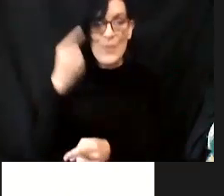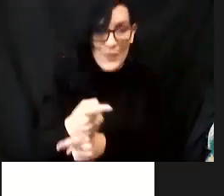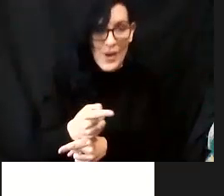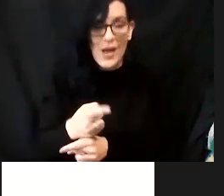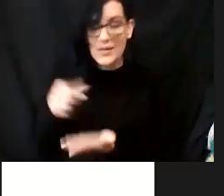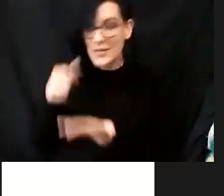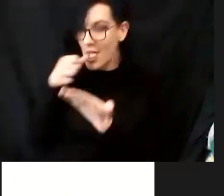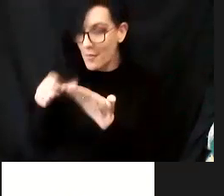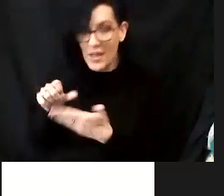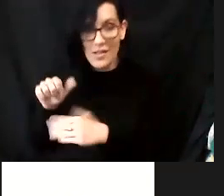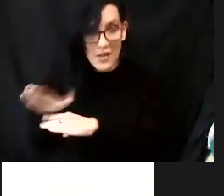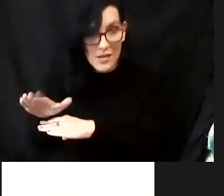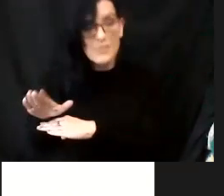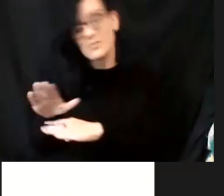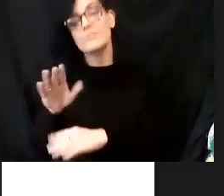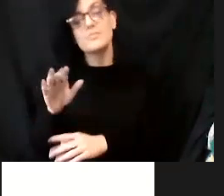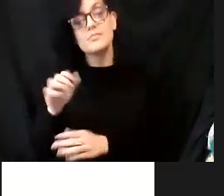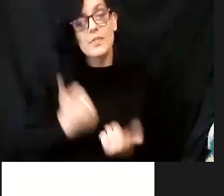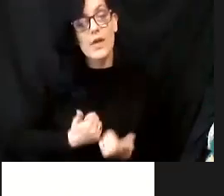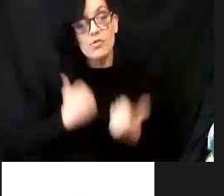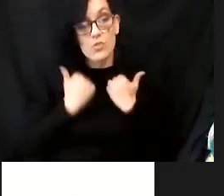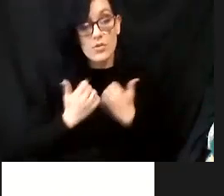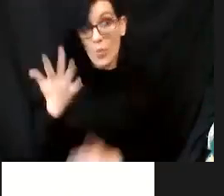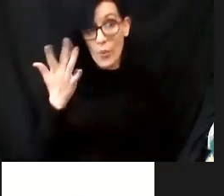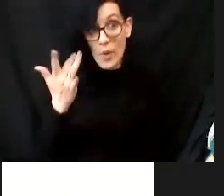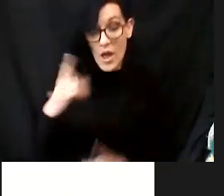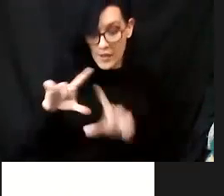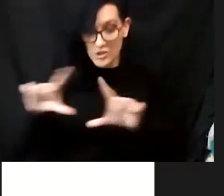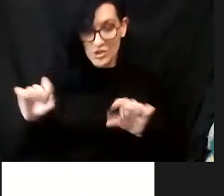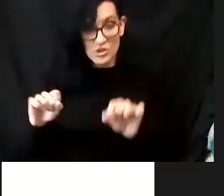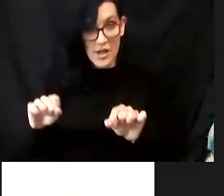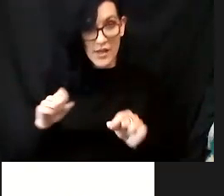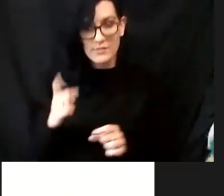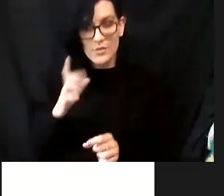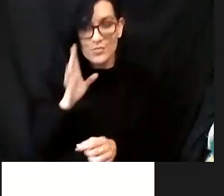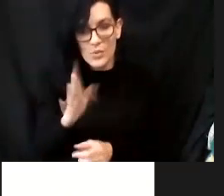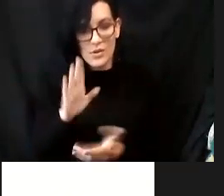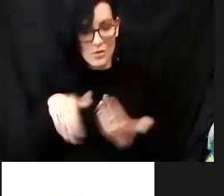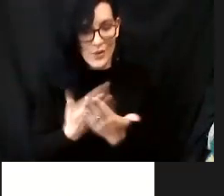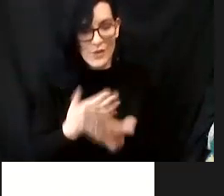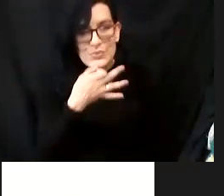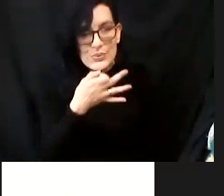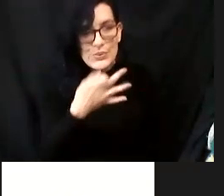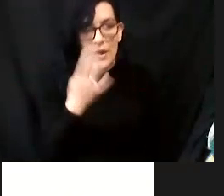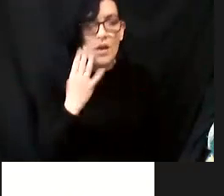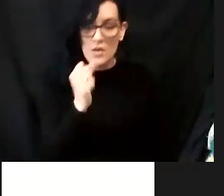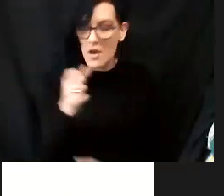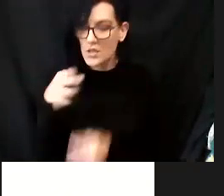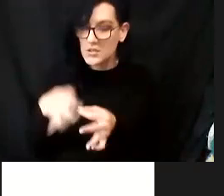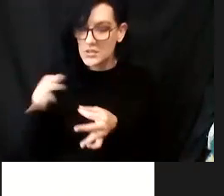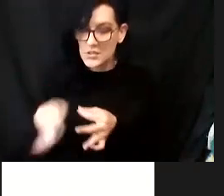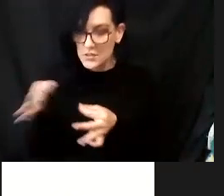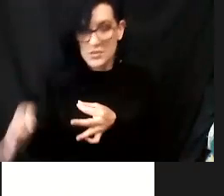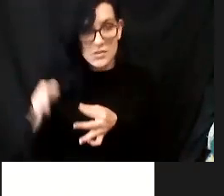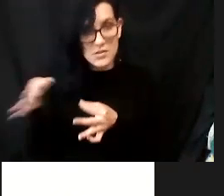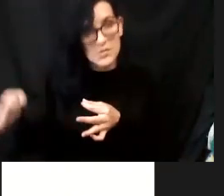that check can get to the borrower as soon as possible. Otherwise, there might be some delays if they don't have the correct address on file.